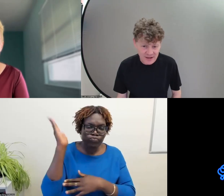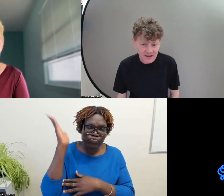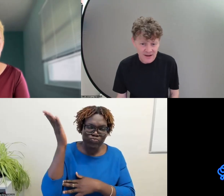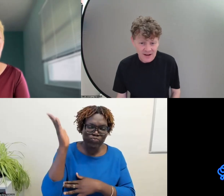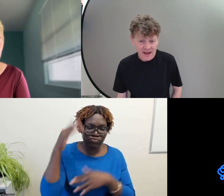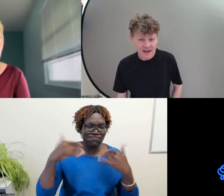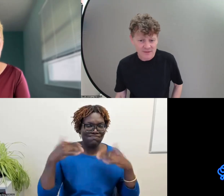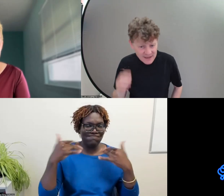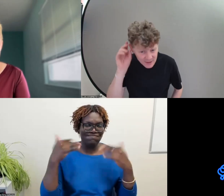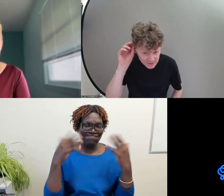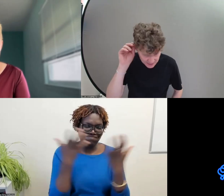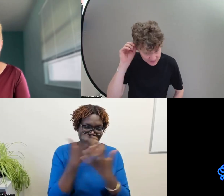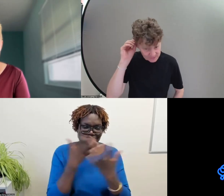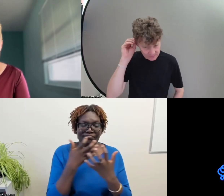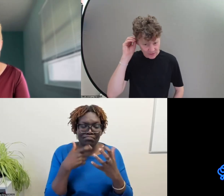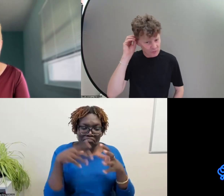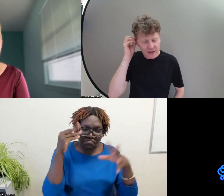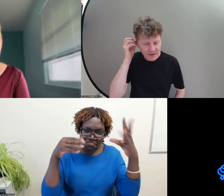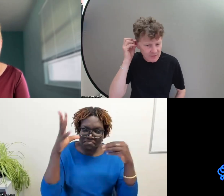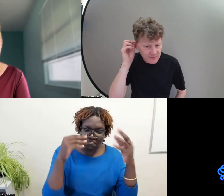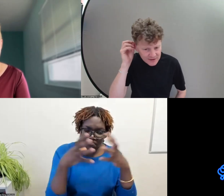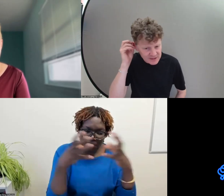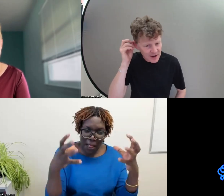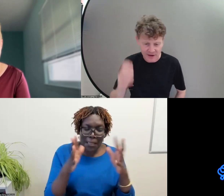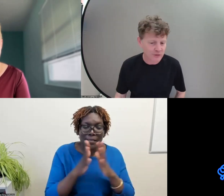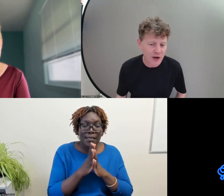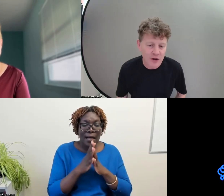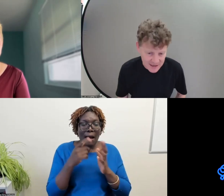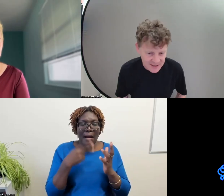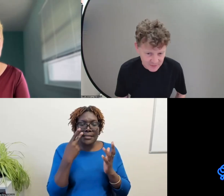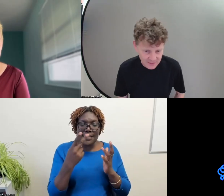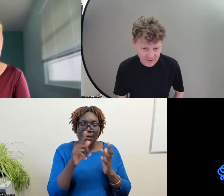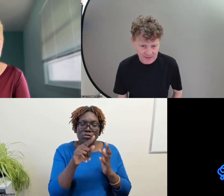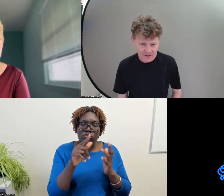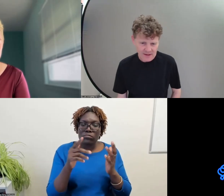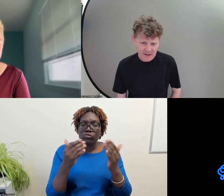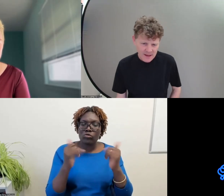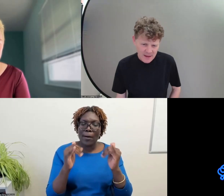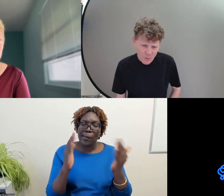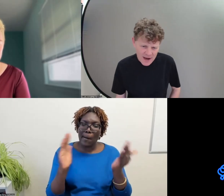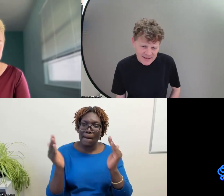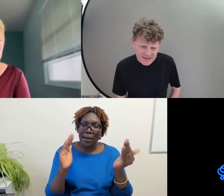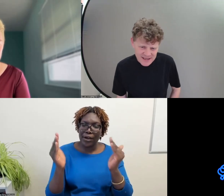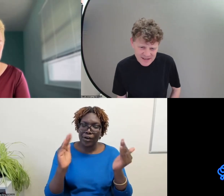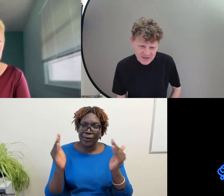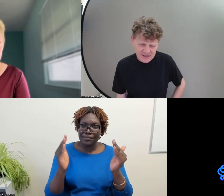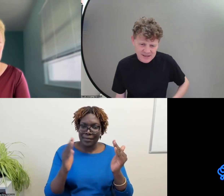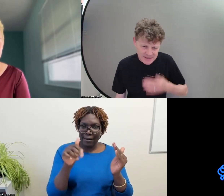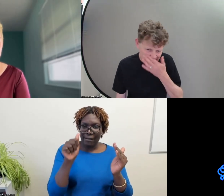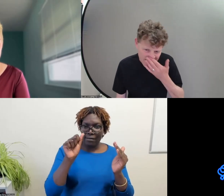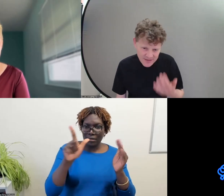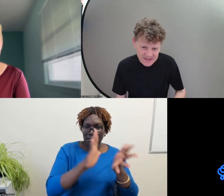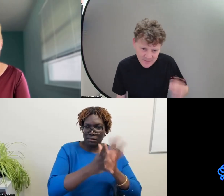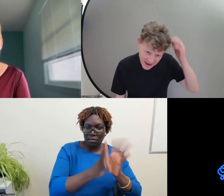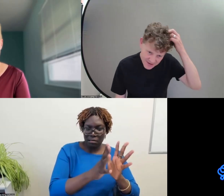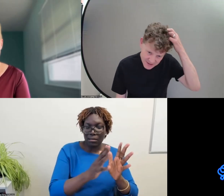presentation. Zed, it was really very inspiring. I've learned a great deal. What I did see is this